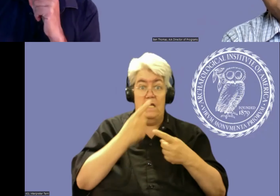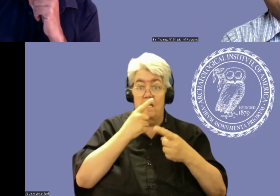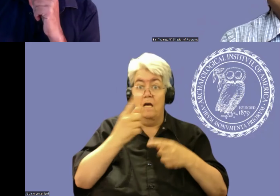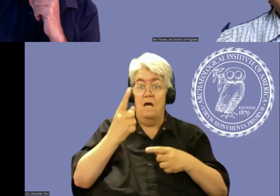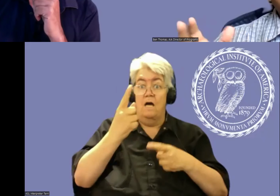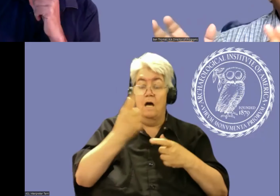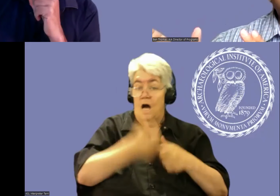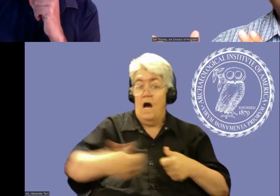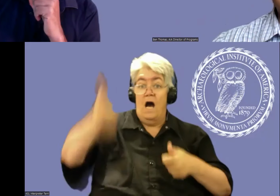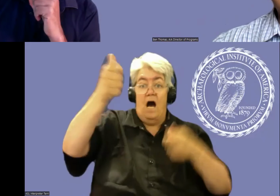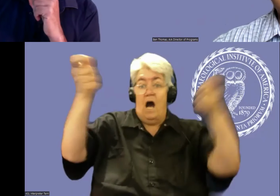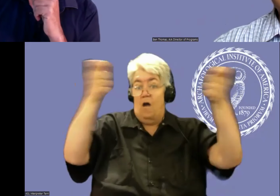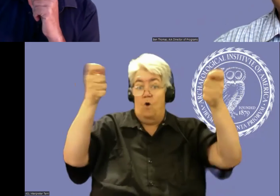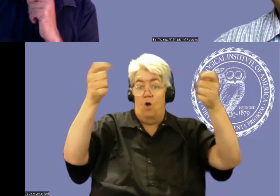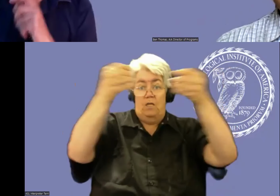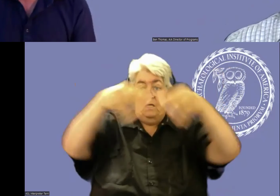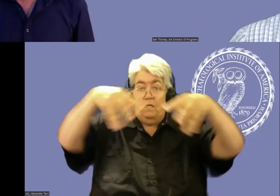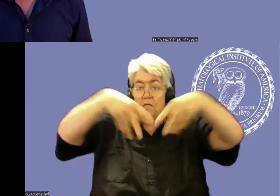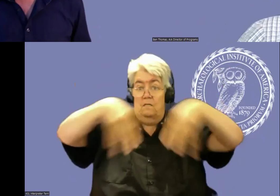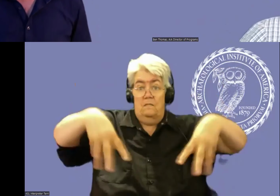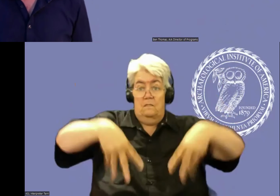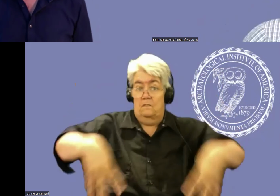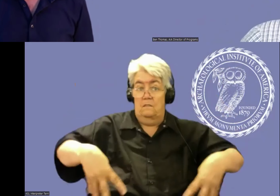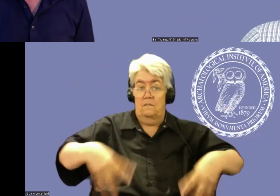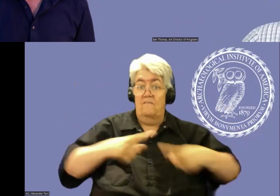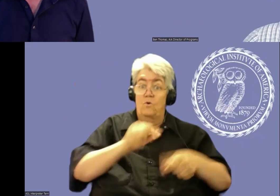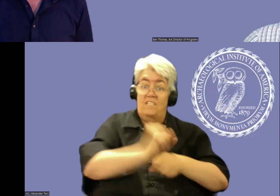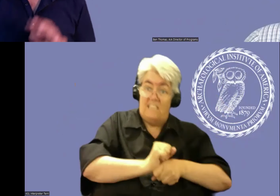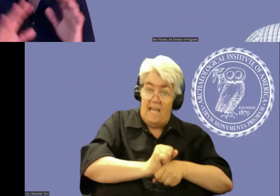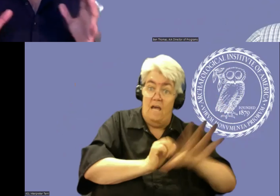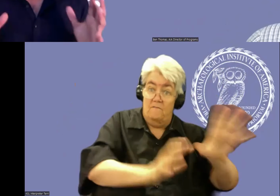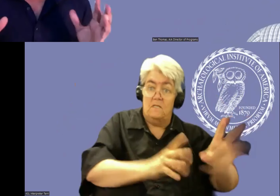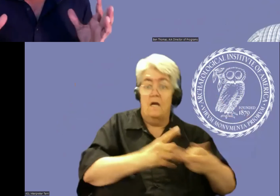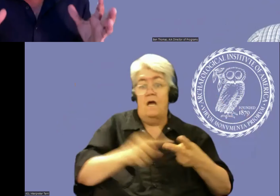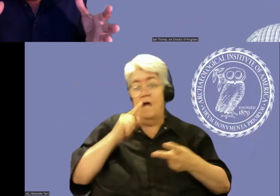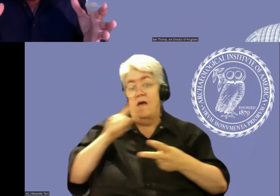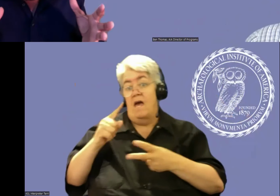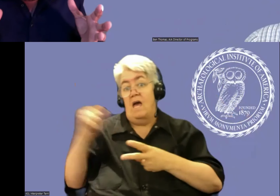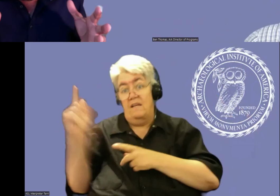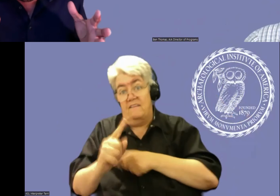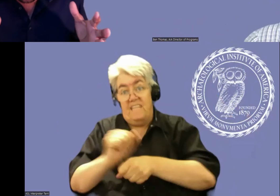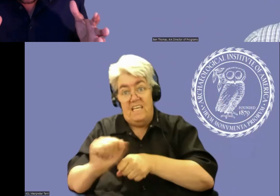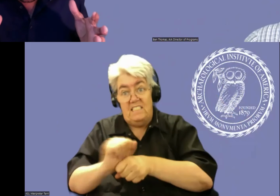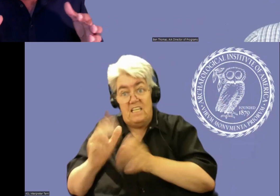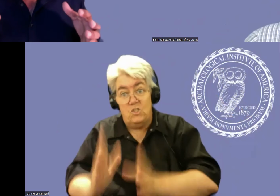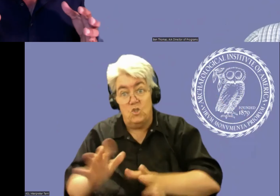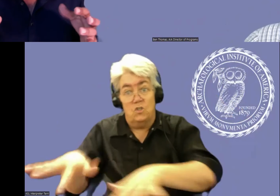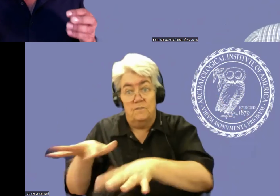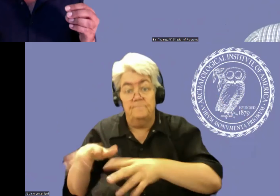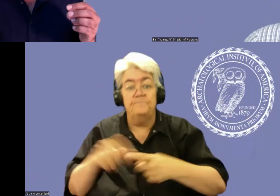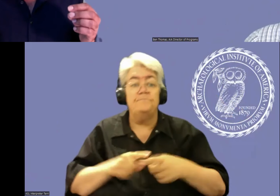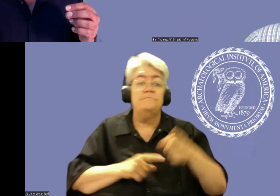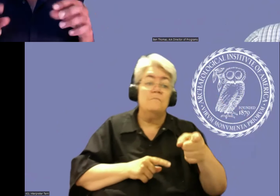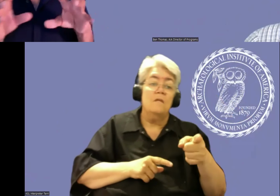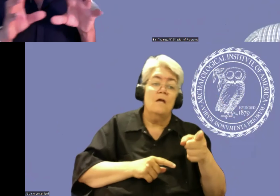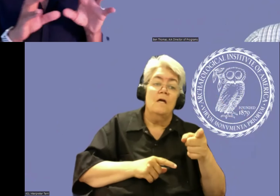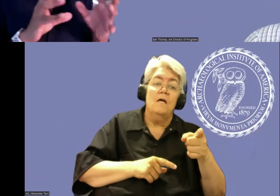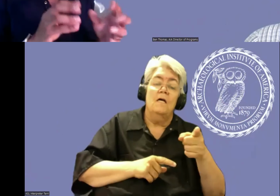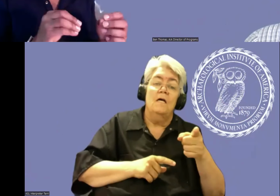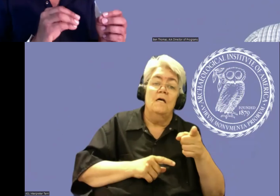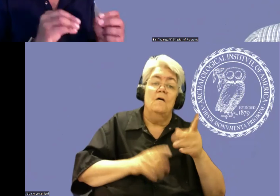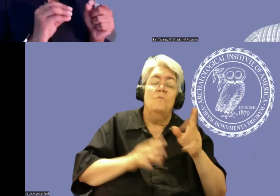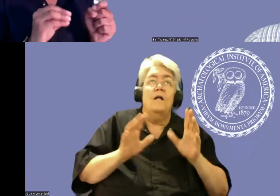enslaved people and within the indentured communities? Oh, uh, in terms of, um, I